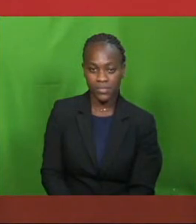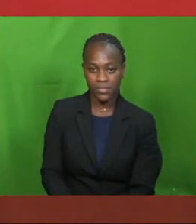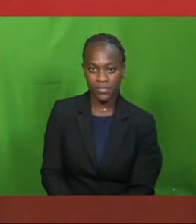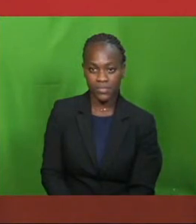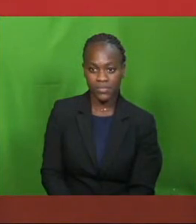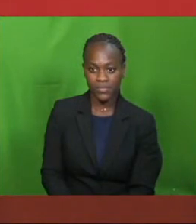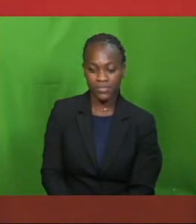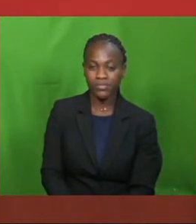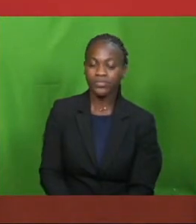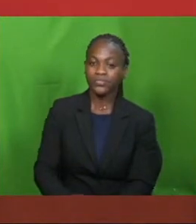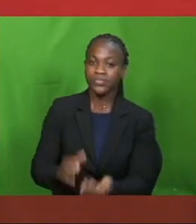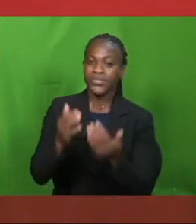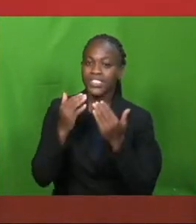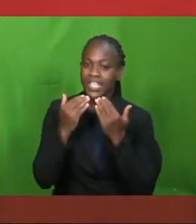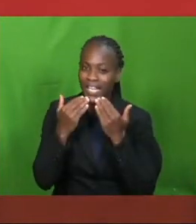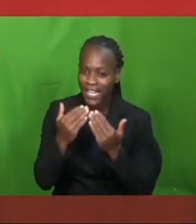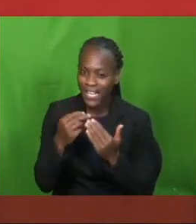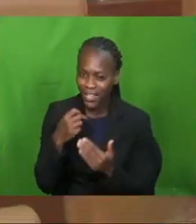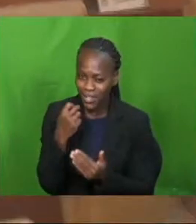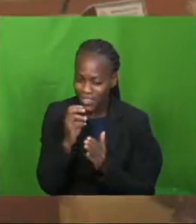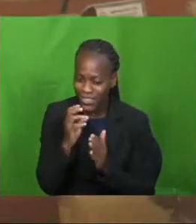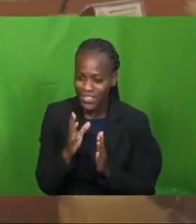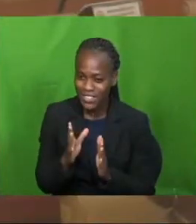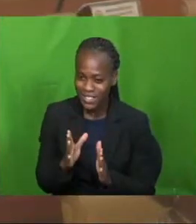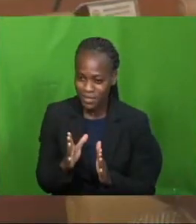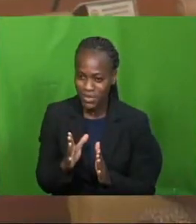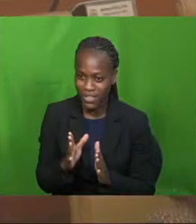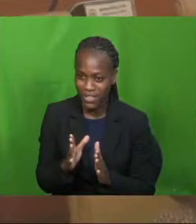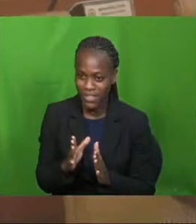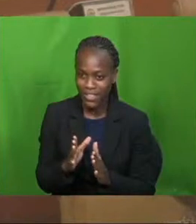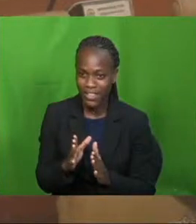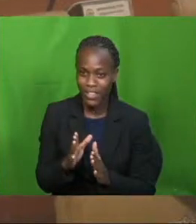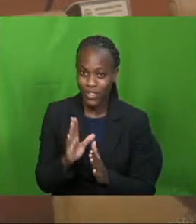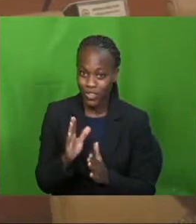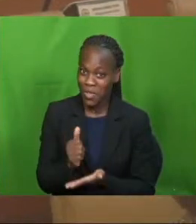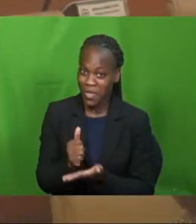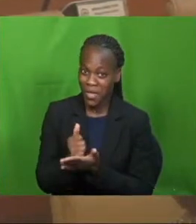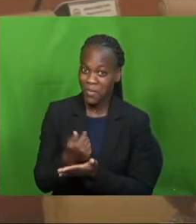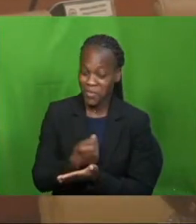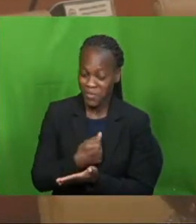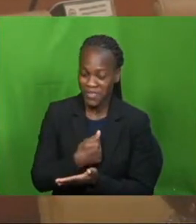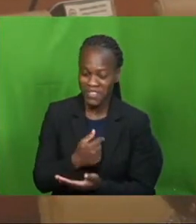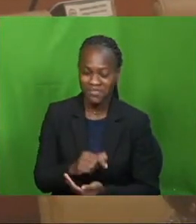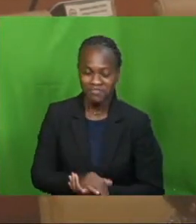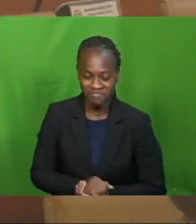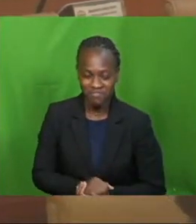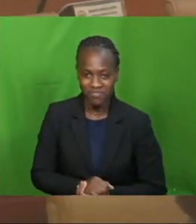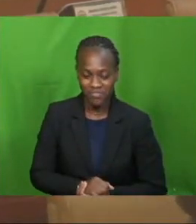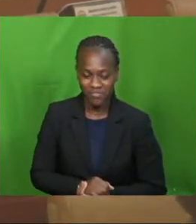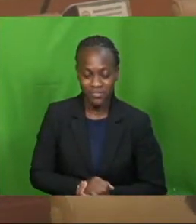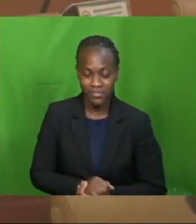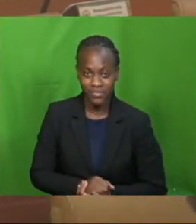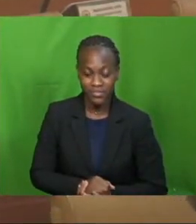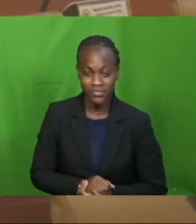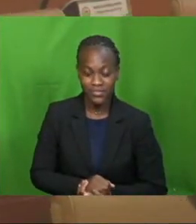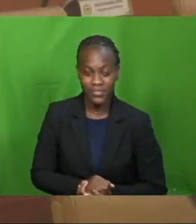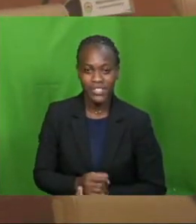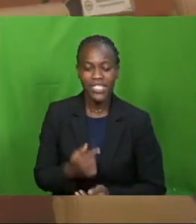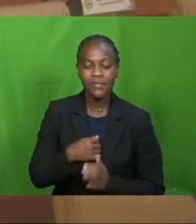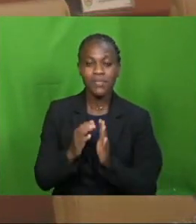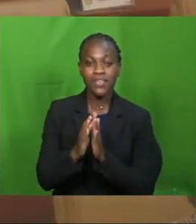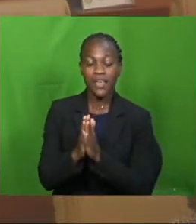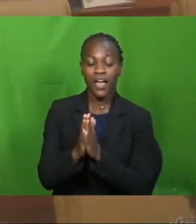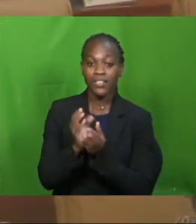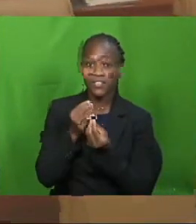Thank you, Mr. Speaker, for your wonderful intervention. Mr. Speaker, I'd like to ask the Minister